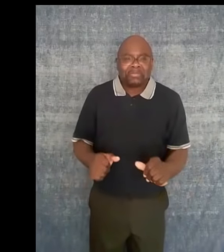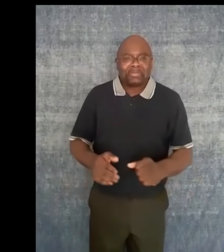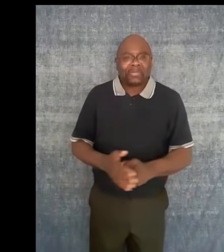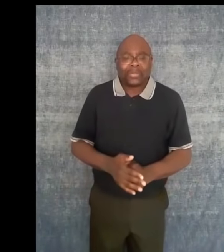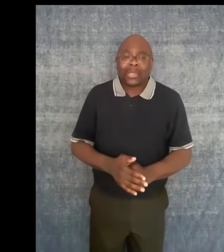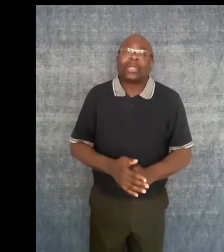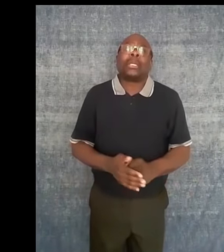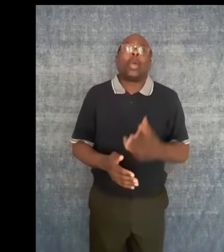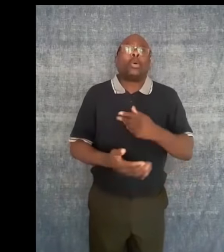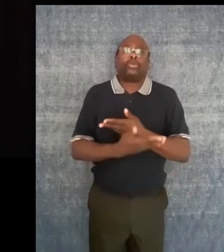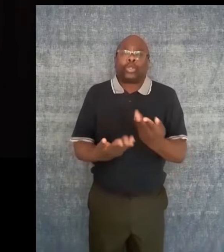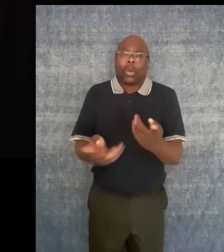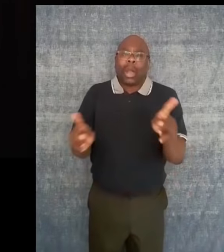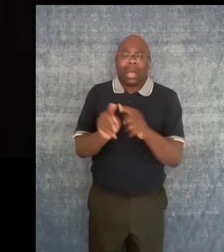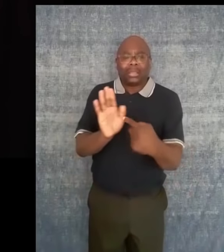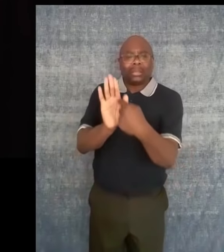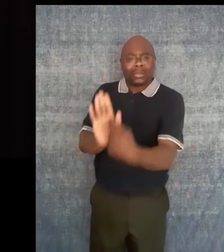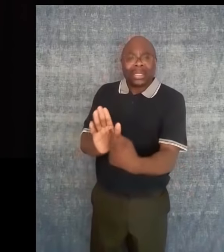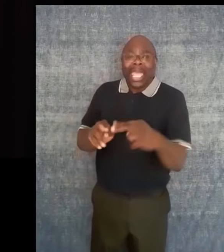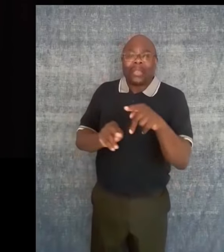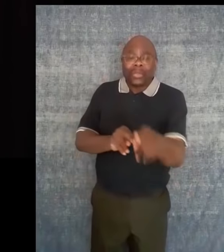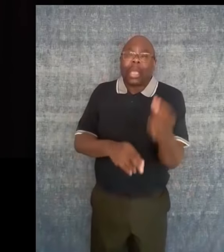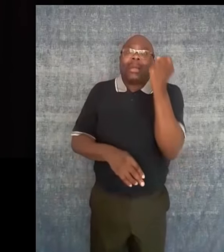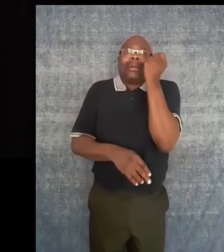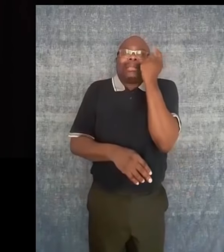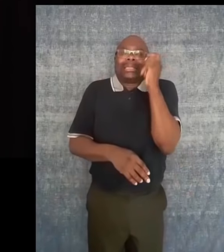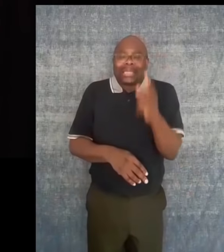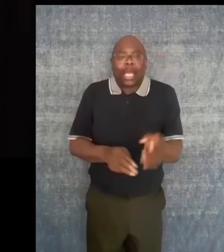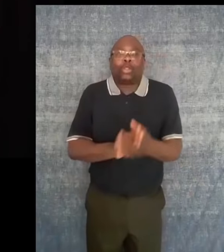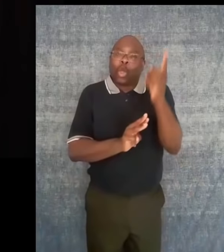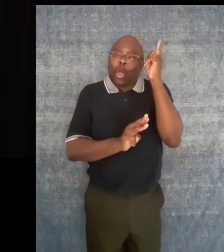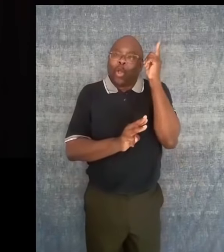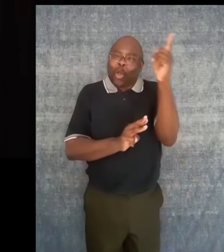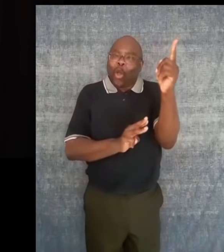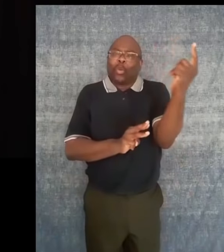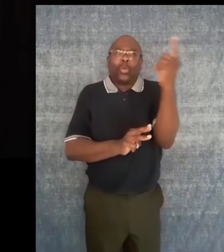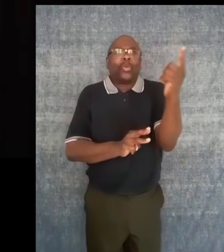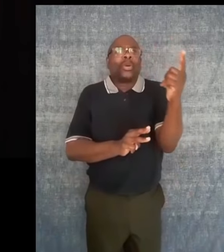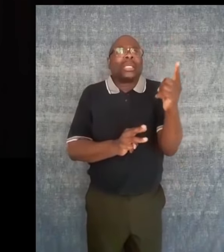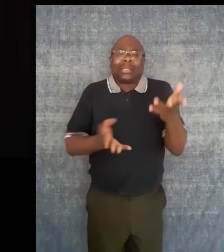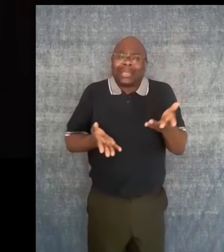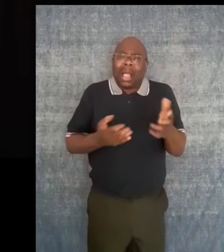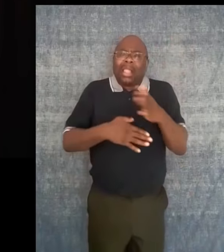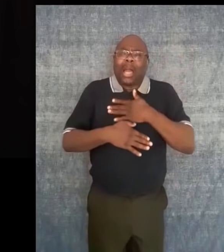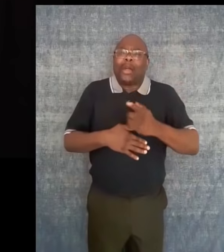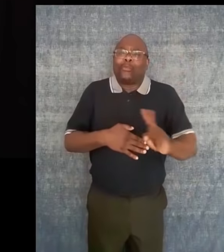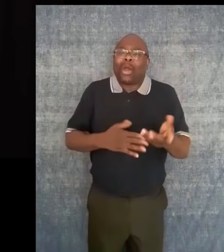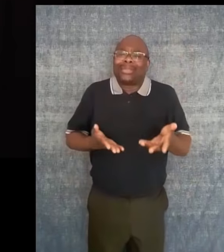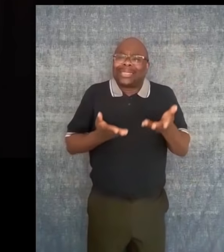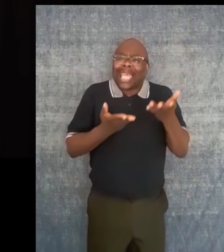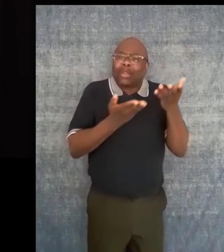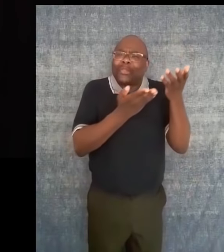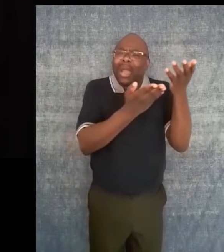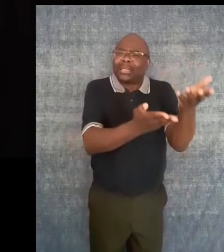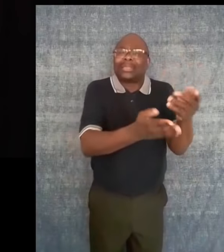I believe God wants to show us is if we can understand God as a God of the sacrificial love, the